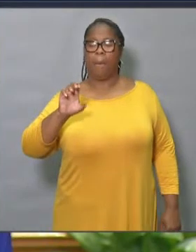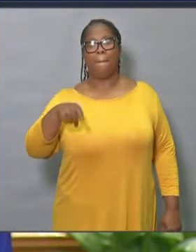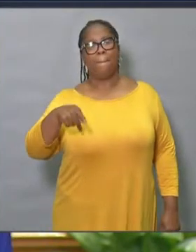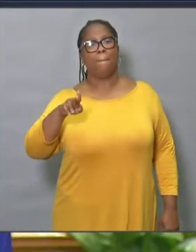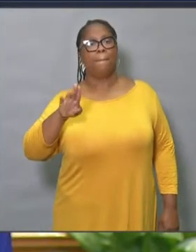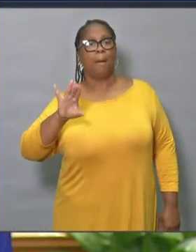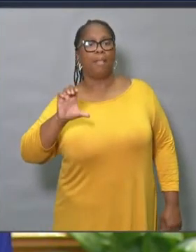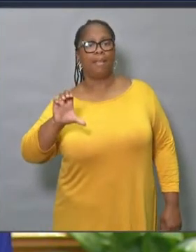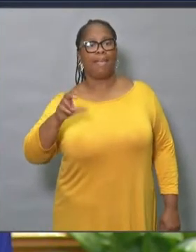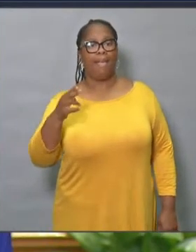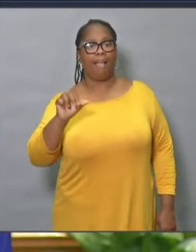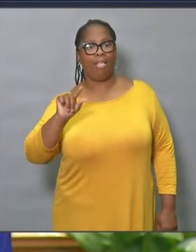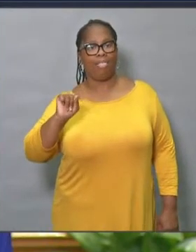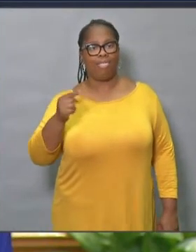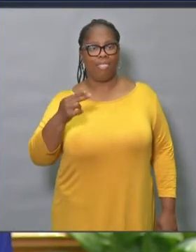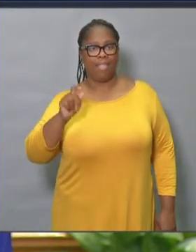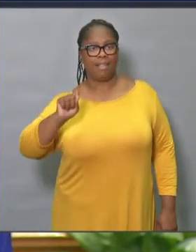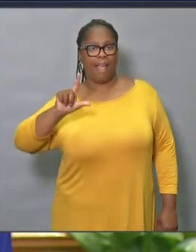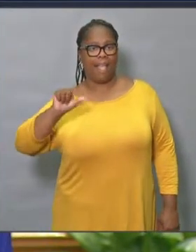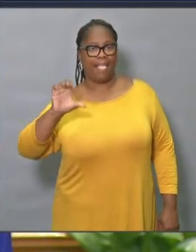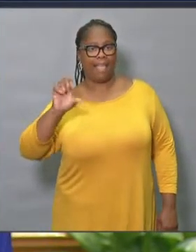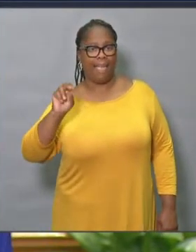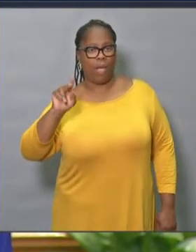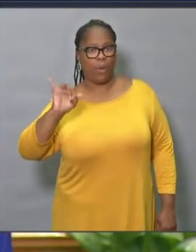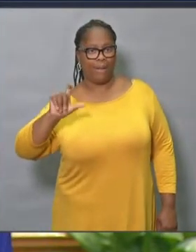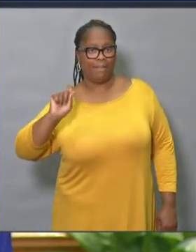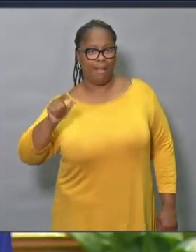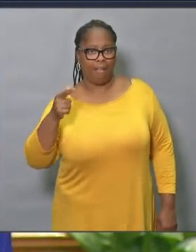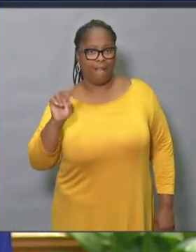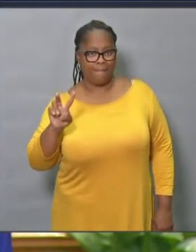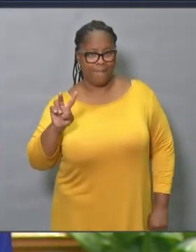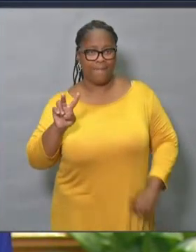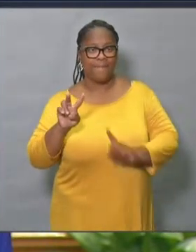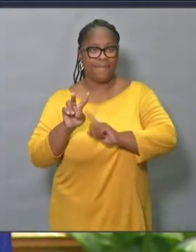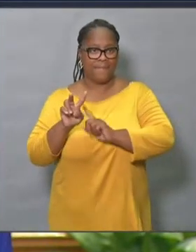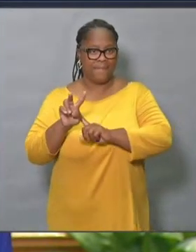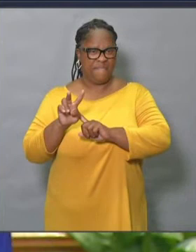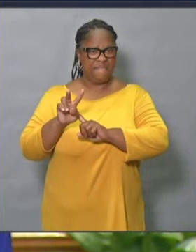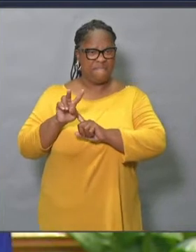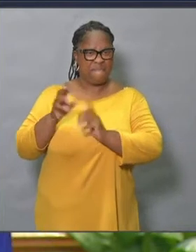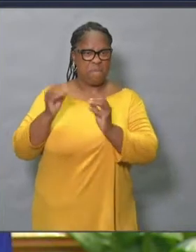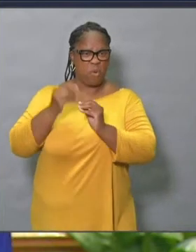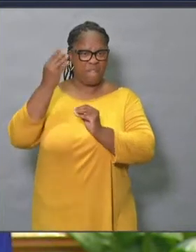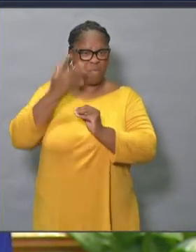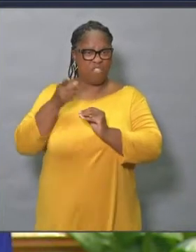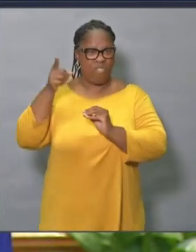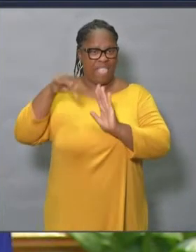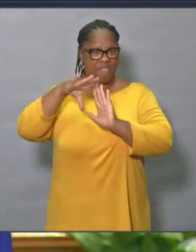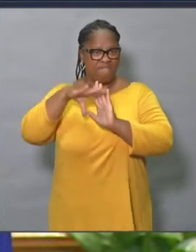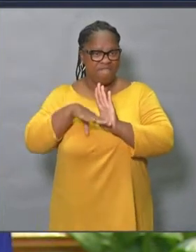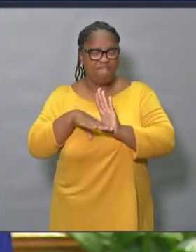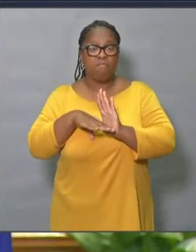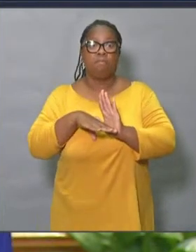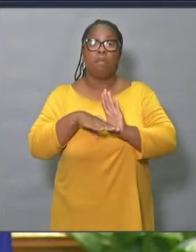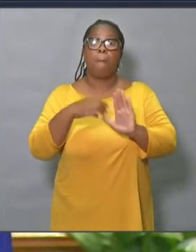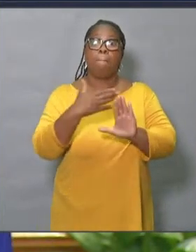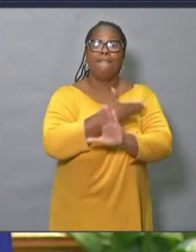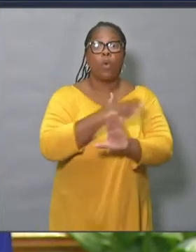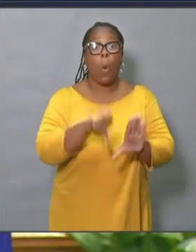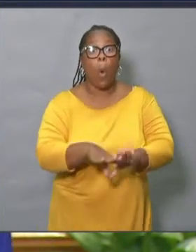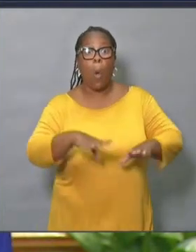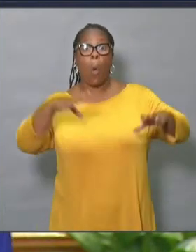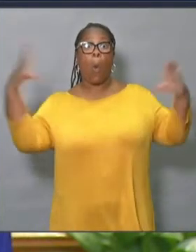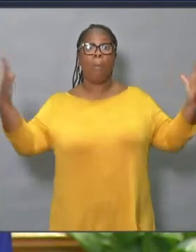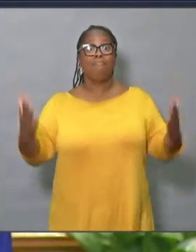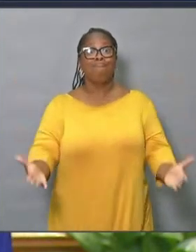publichealth.lacounty.gov. We ask that businesses take the time they need to fully implement the directives before they open their doors